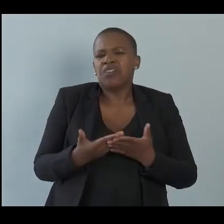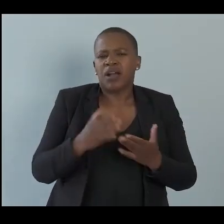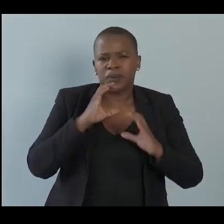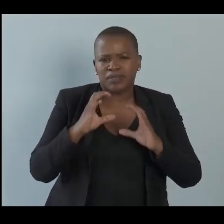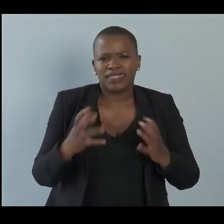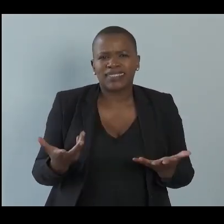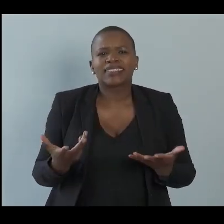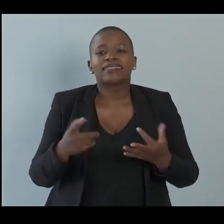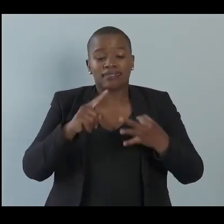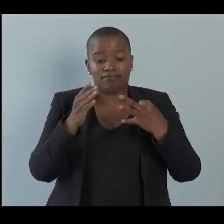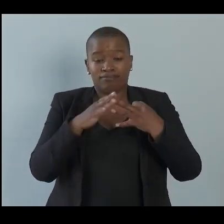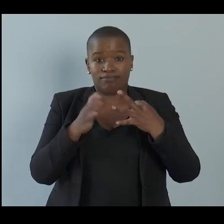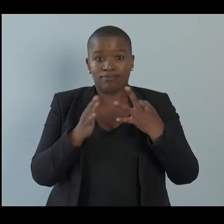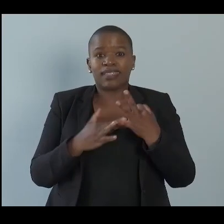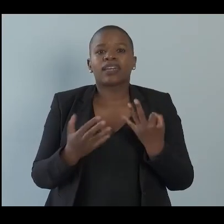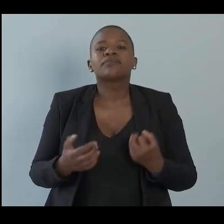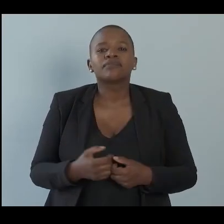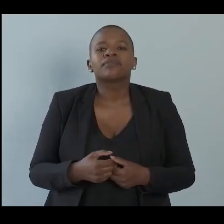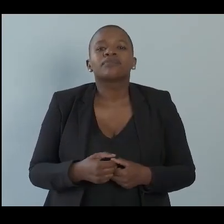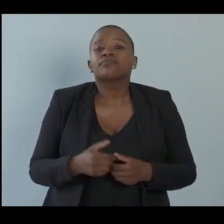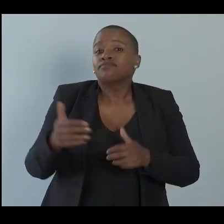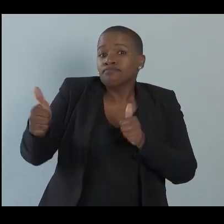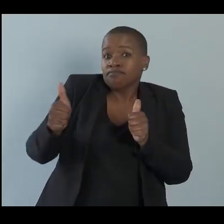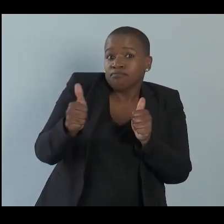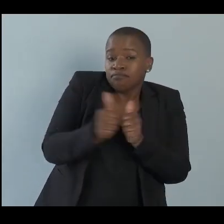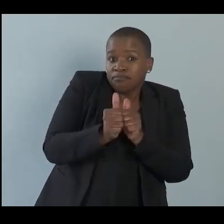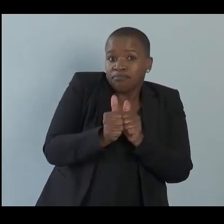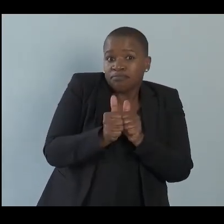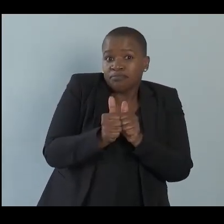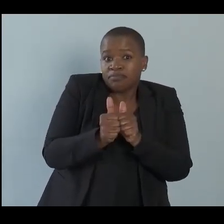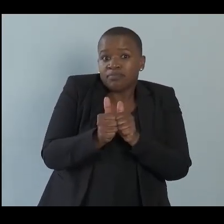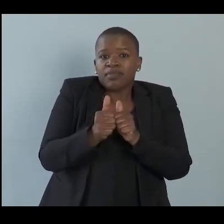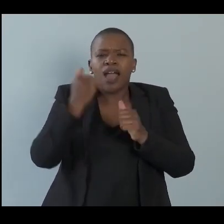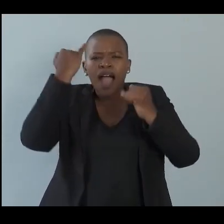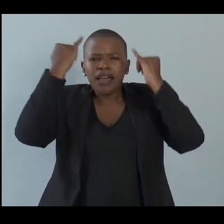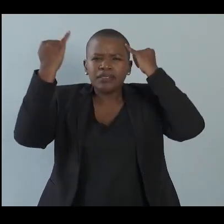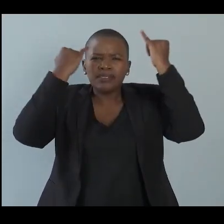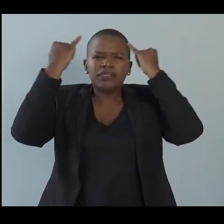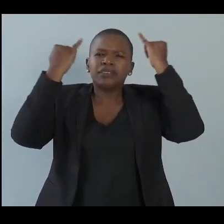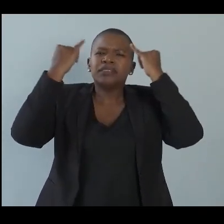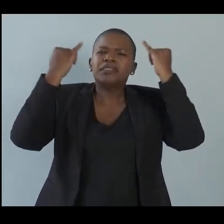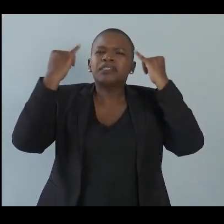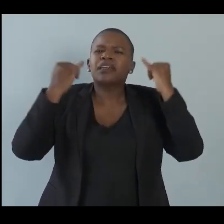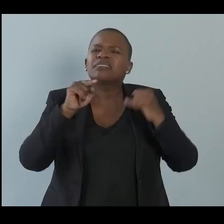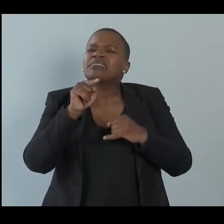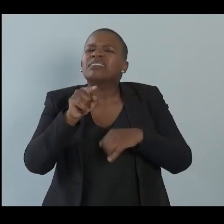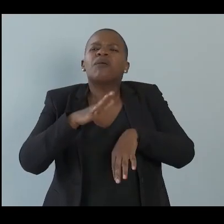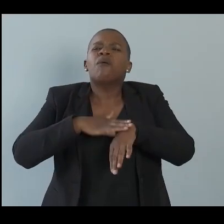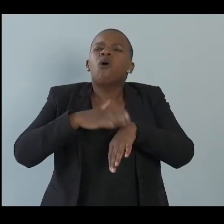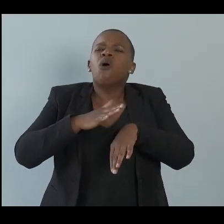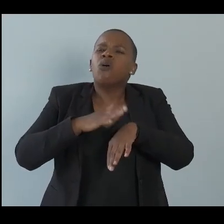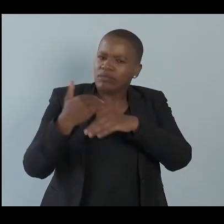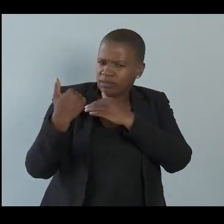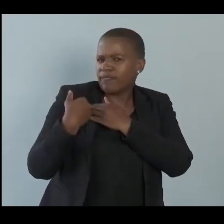through partnerships like the recent Safe City initiative powered by Vumacam. This will further enhance the safety, visibility